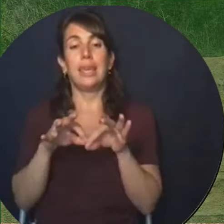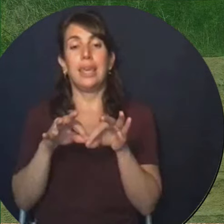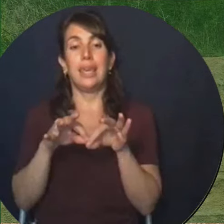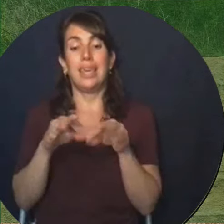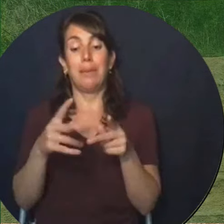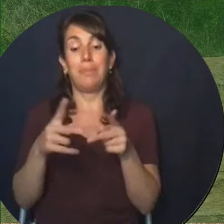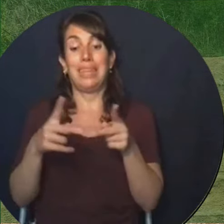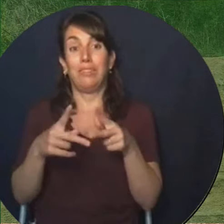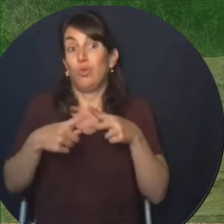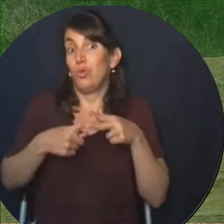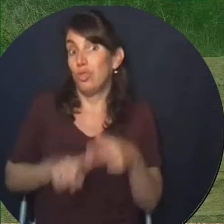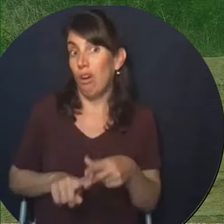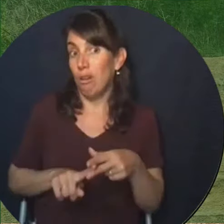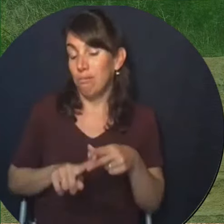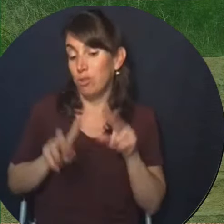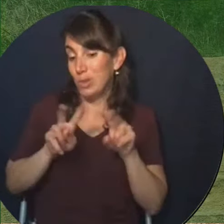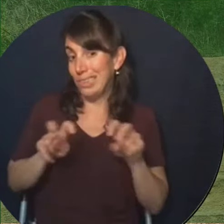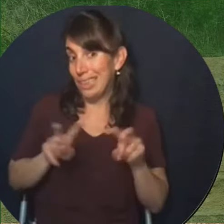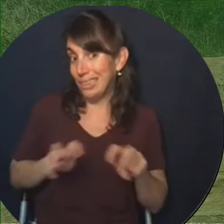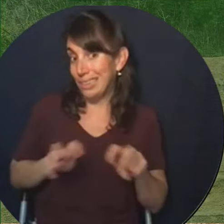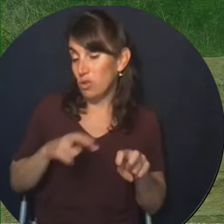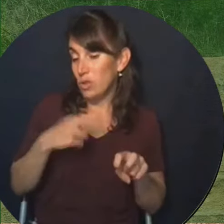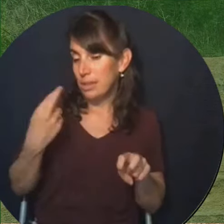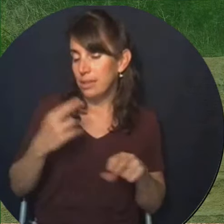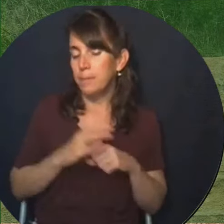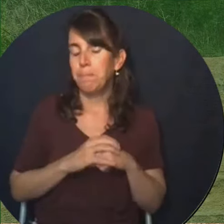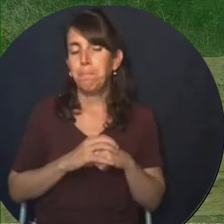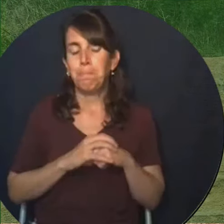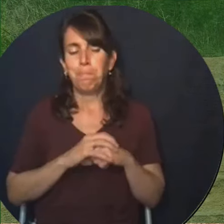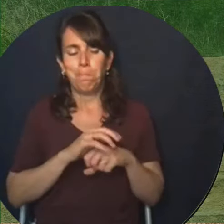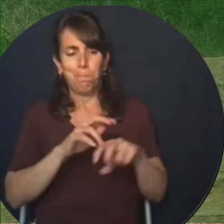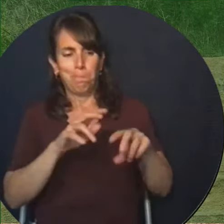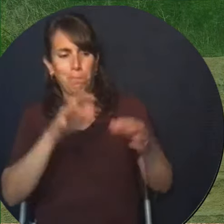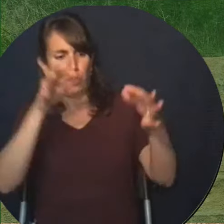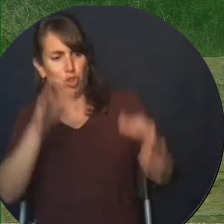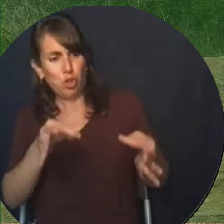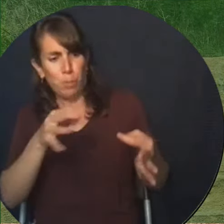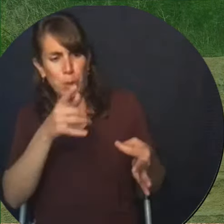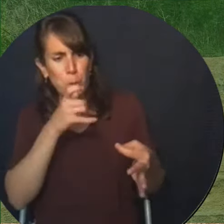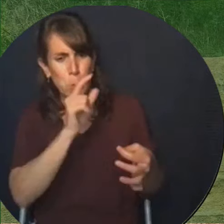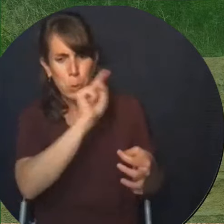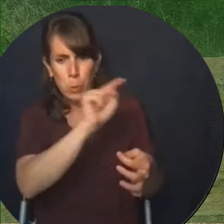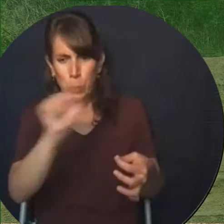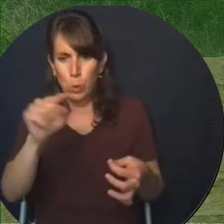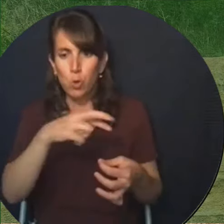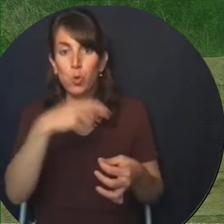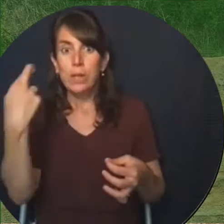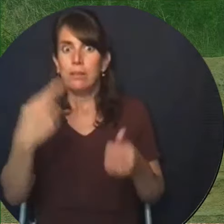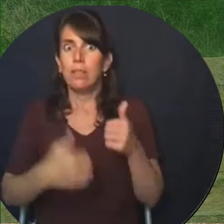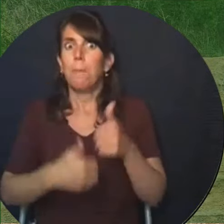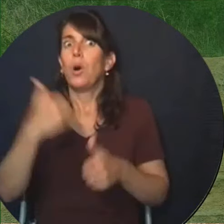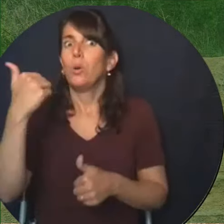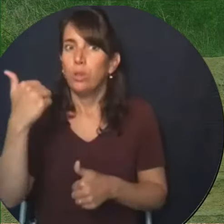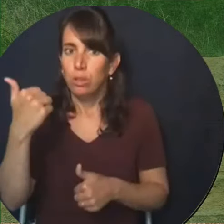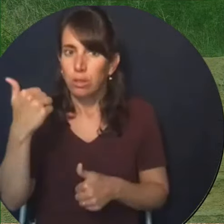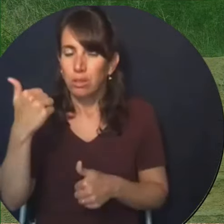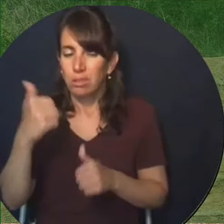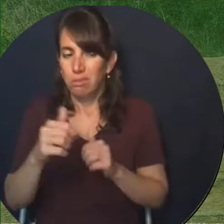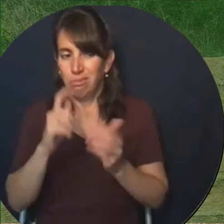who would be risking the most. So sort of centering the most vulnerable people in your orbit.